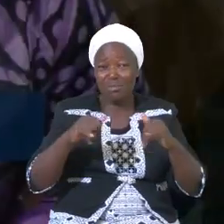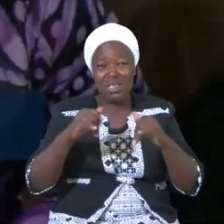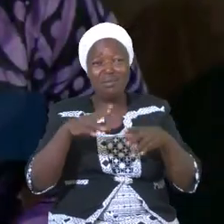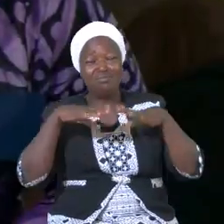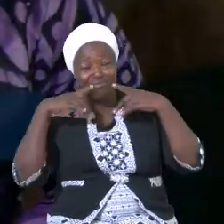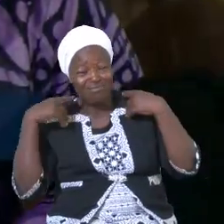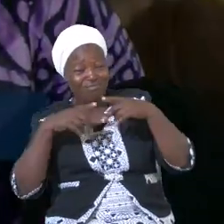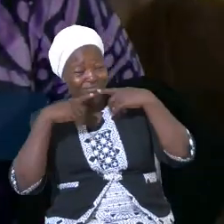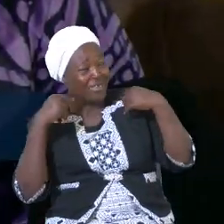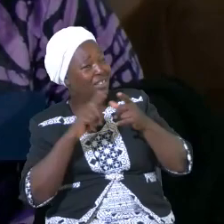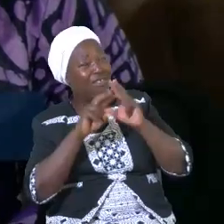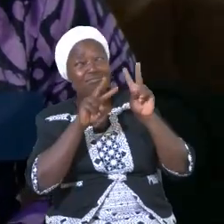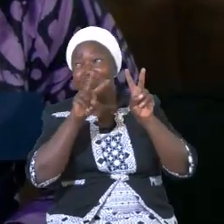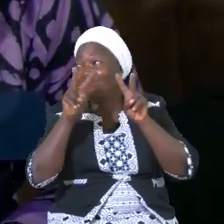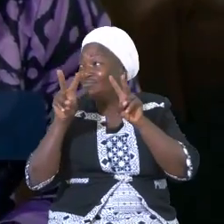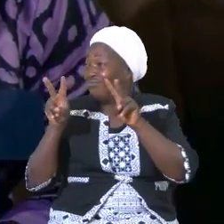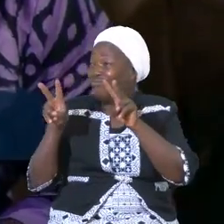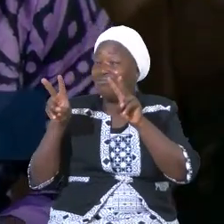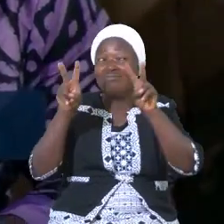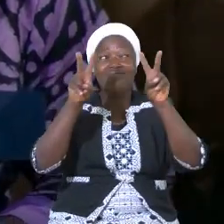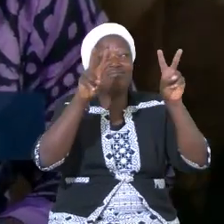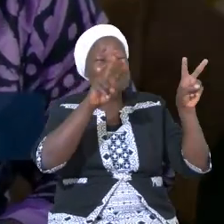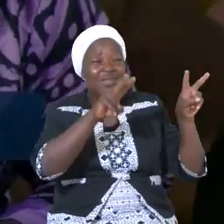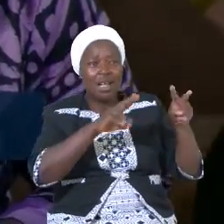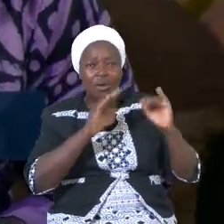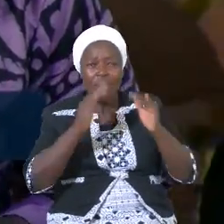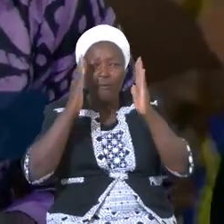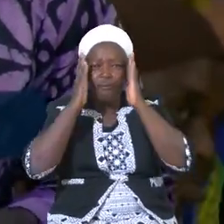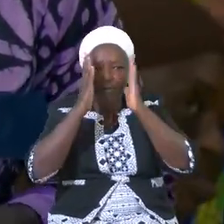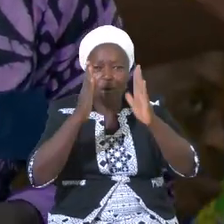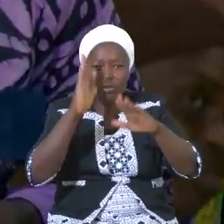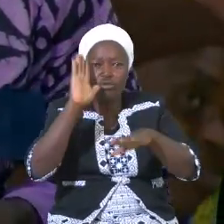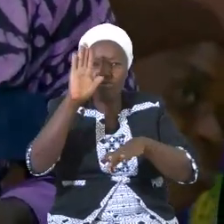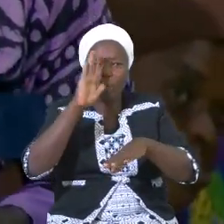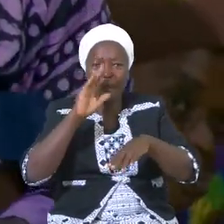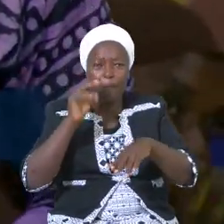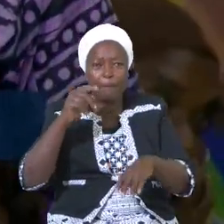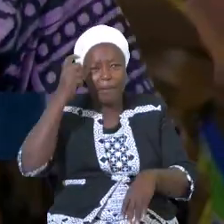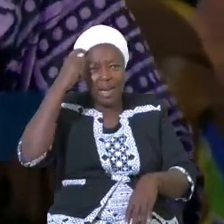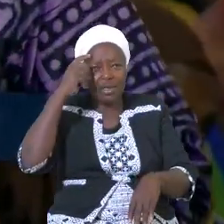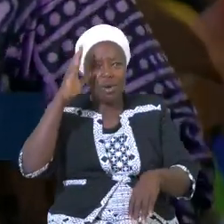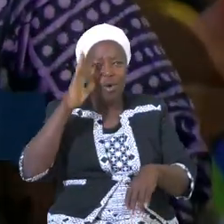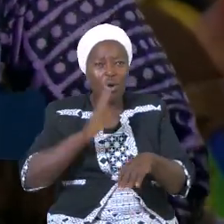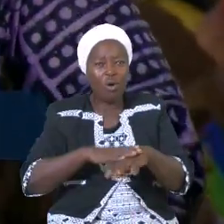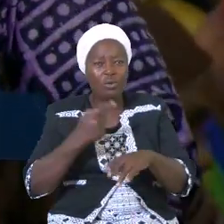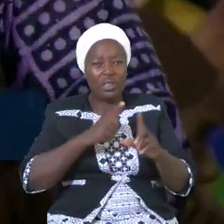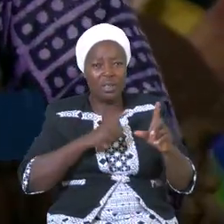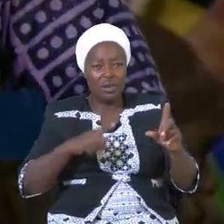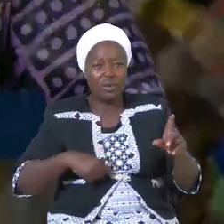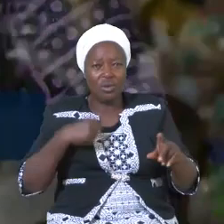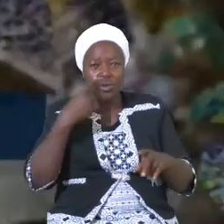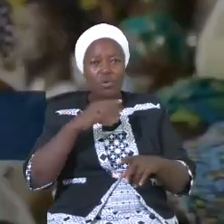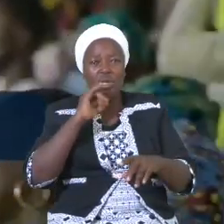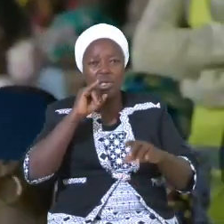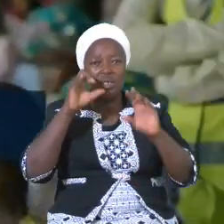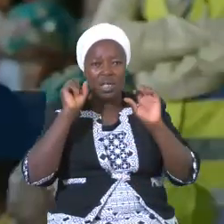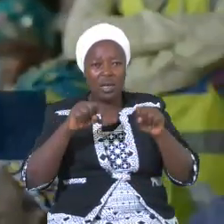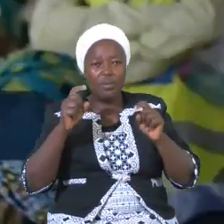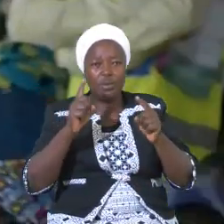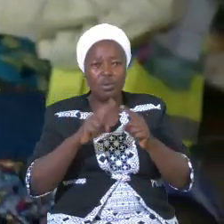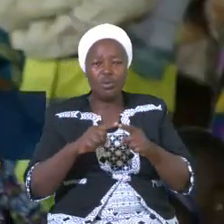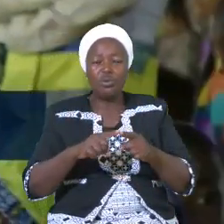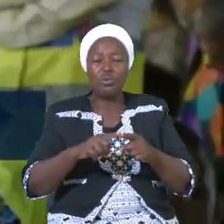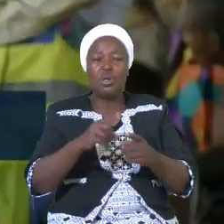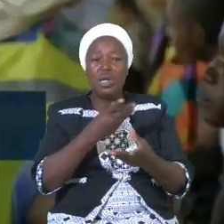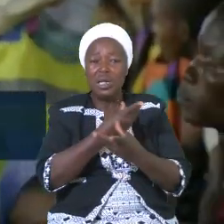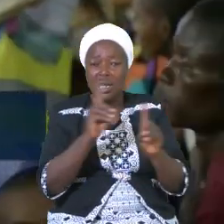and there why don't you focus your mind upon the lord who alone is able to deliver who alone is able to